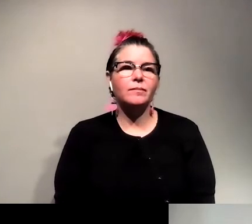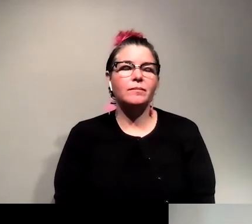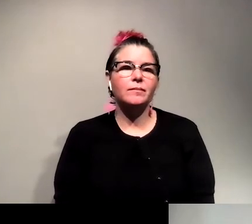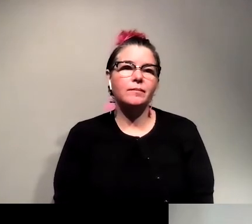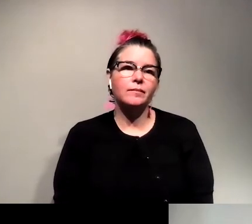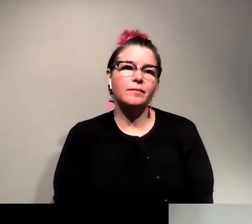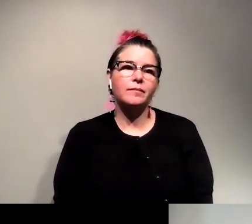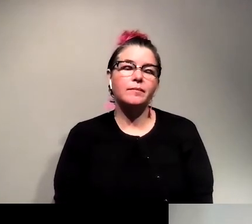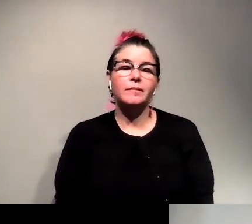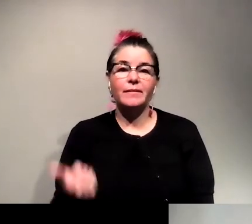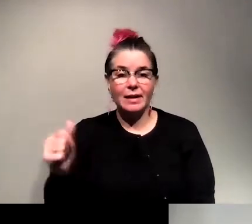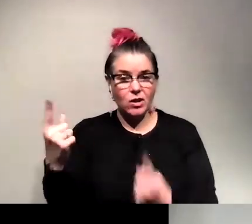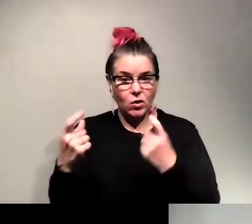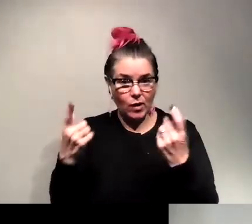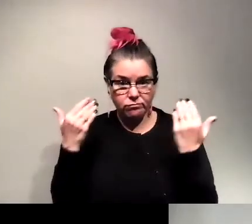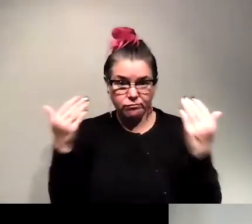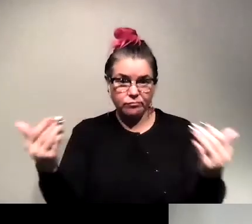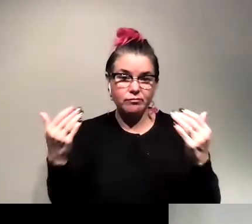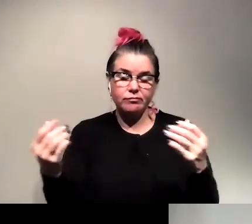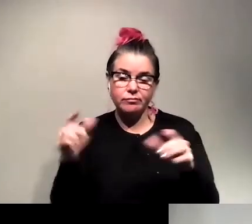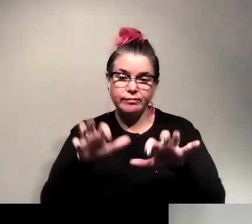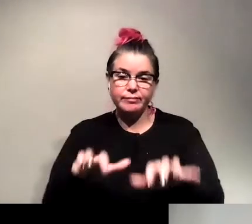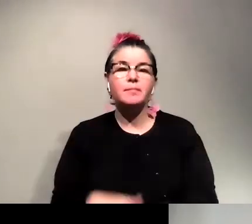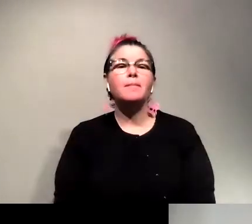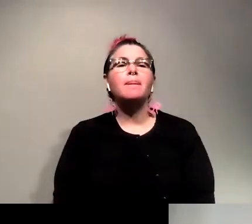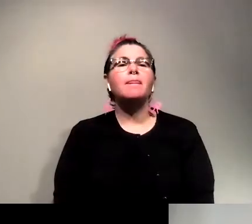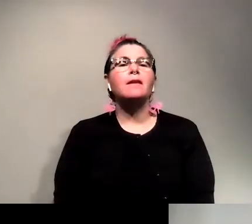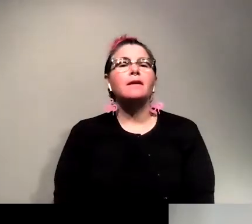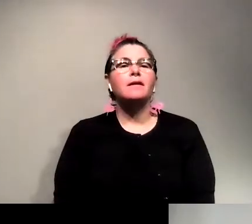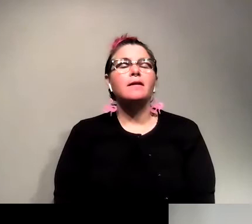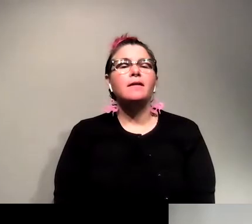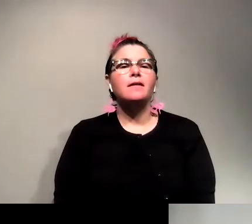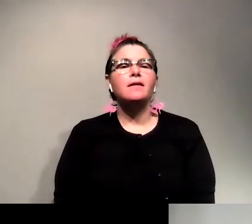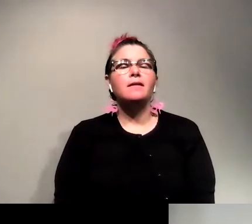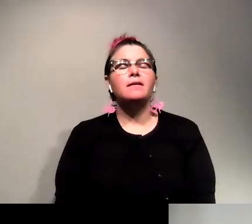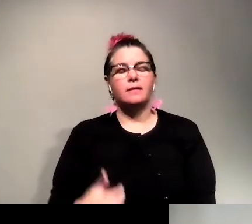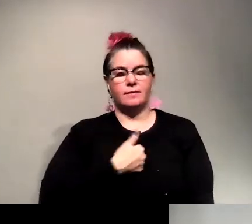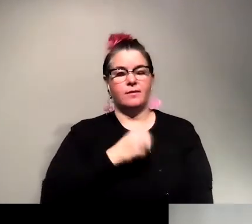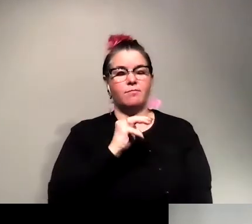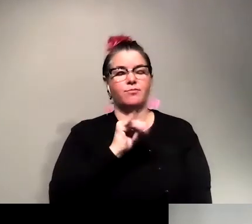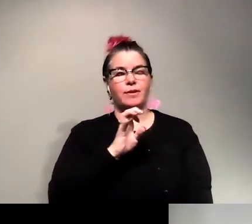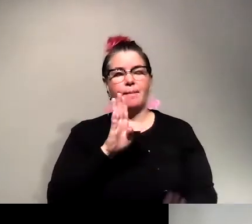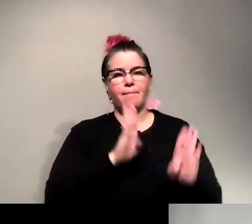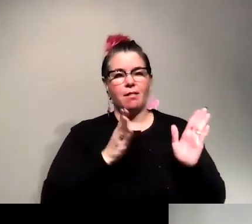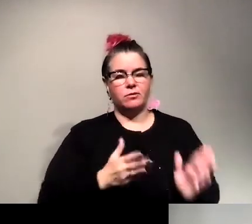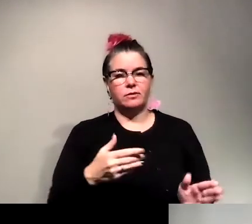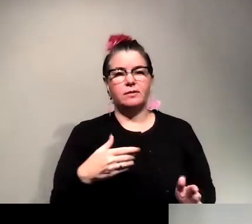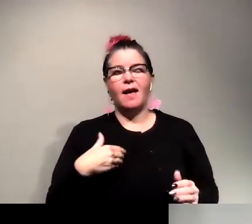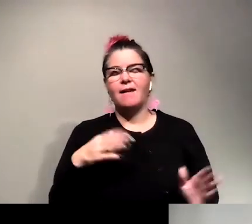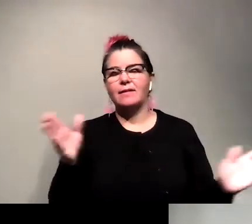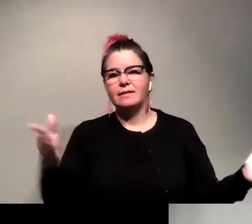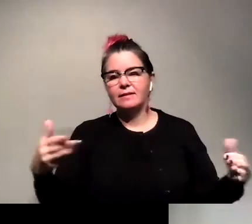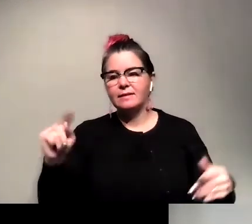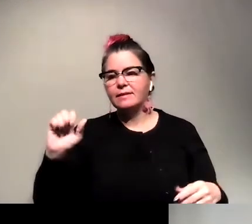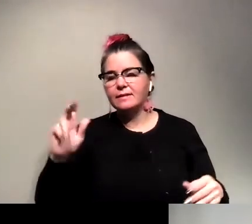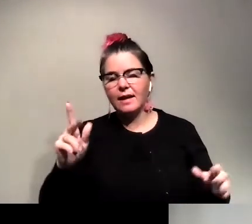If anybody has any questions, please submit them. Okay. So a lot of times as a marine biologist that like has tanks all over the place in